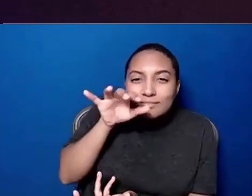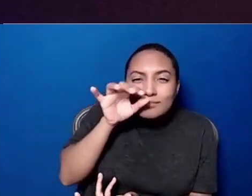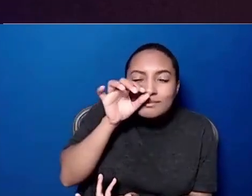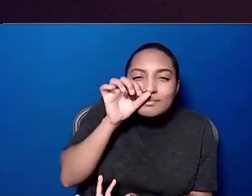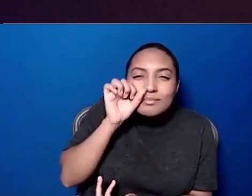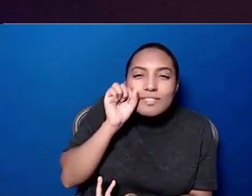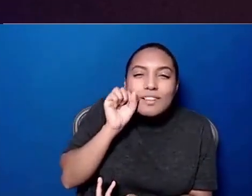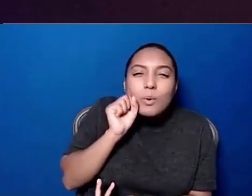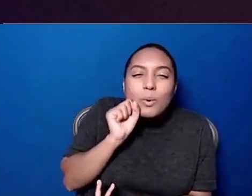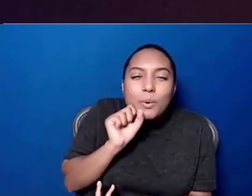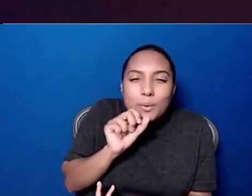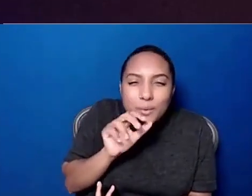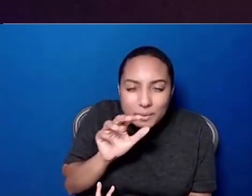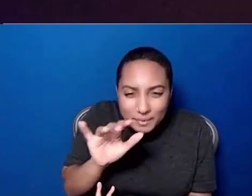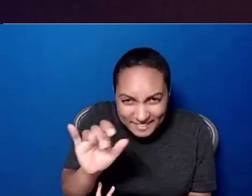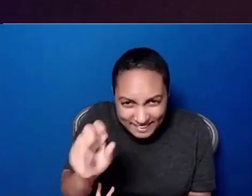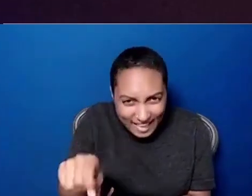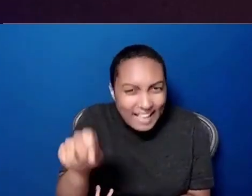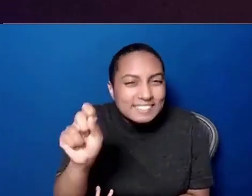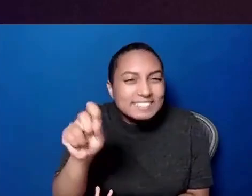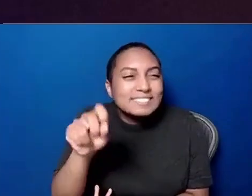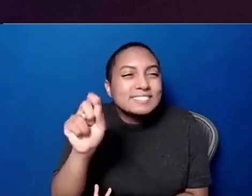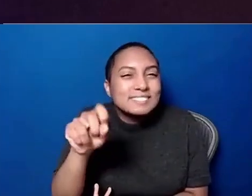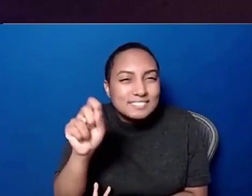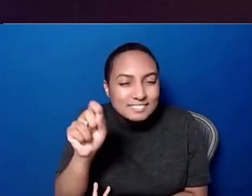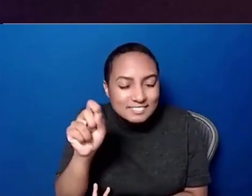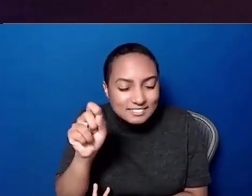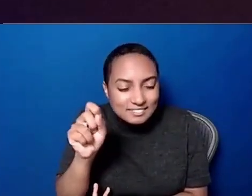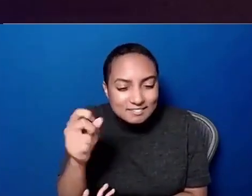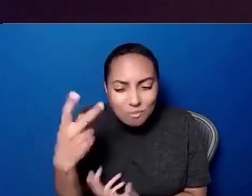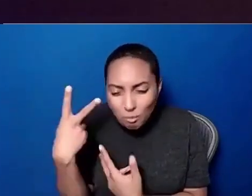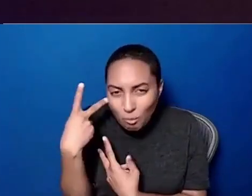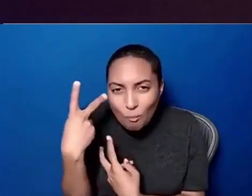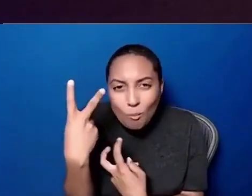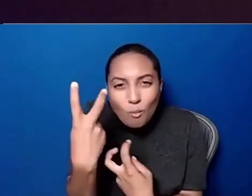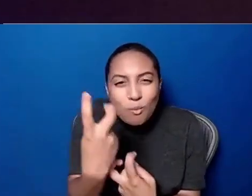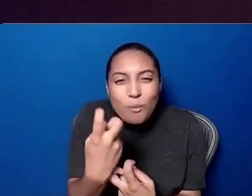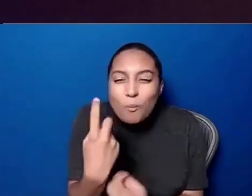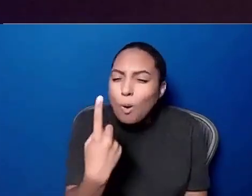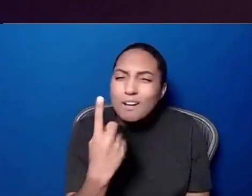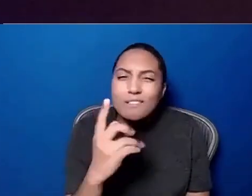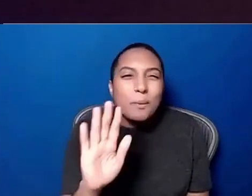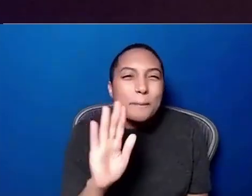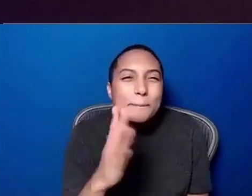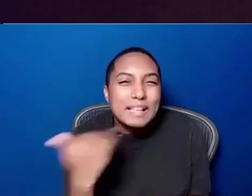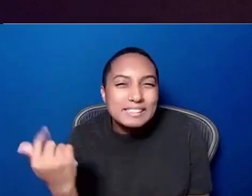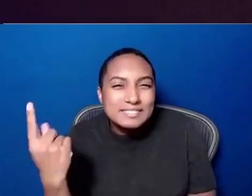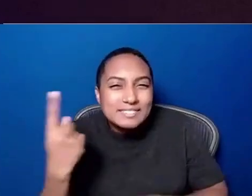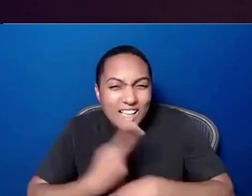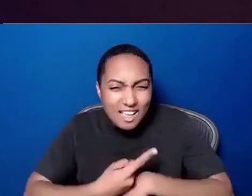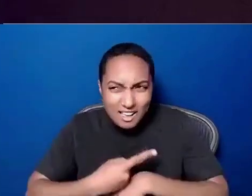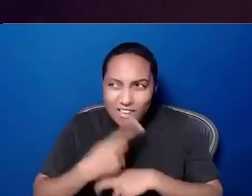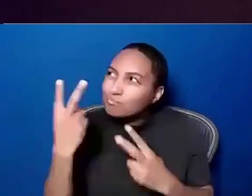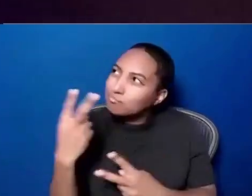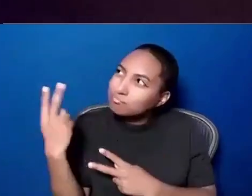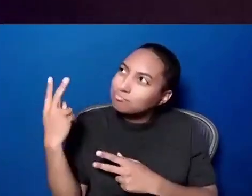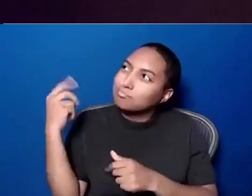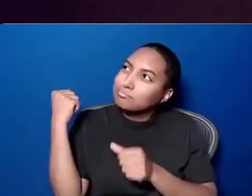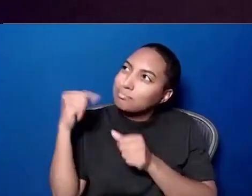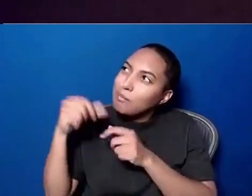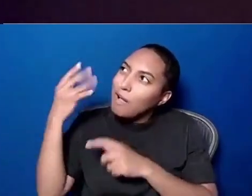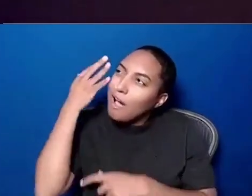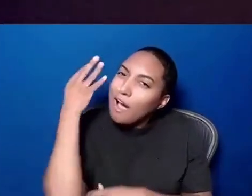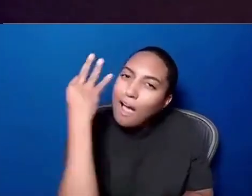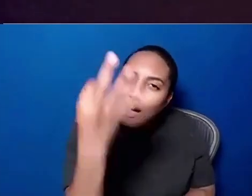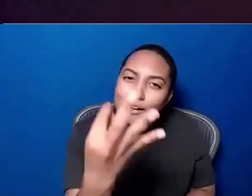Yes. Come on and pull from one of your best days right now. Remember it,